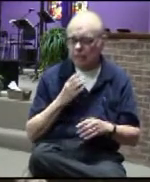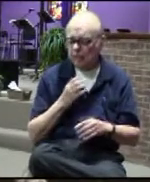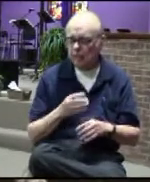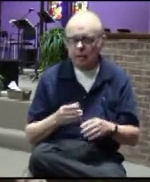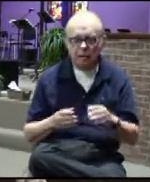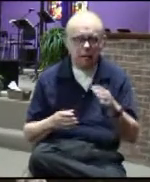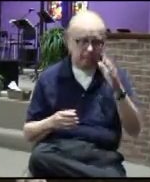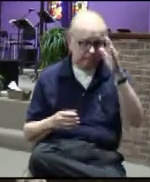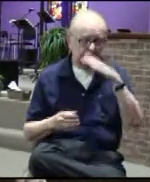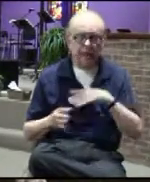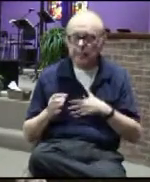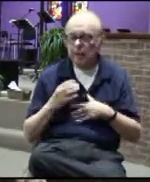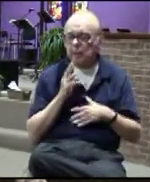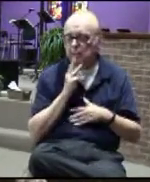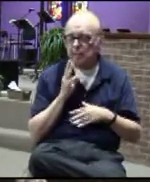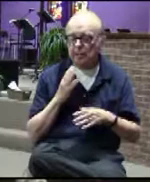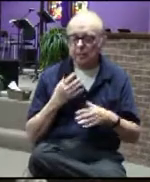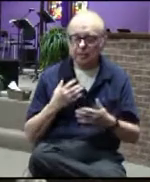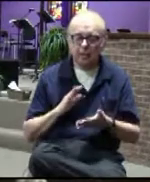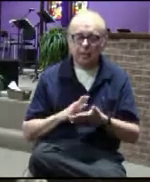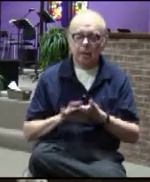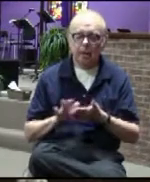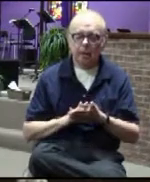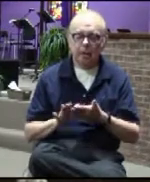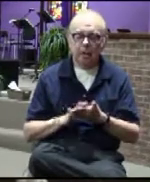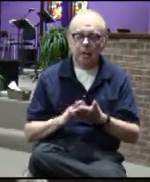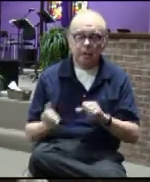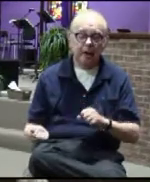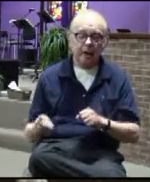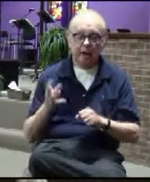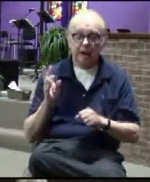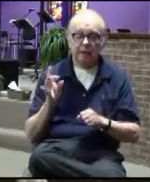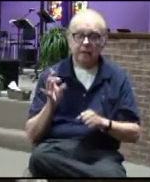water is dirty and I said yeah we just baptized nine people